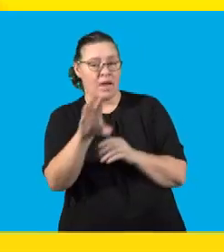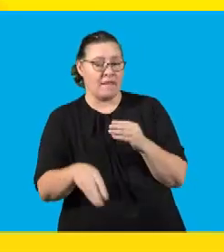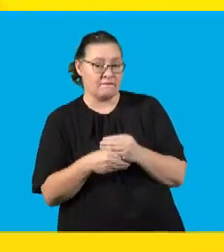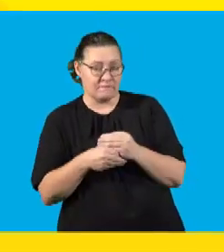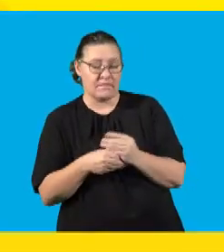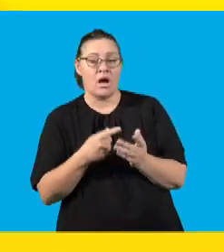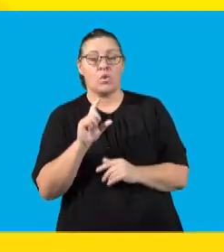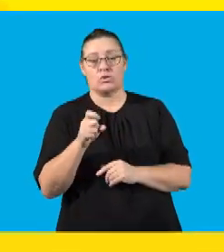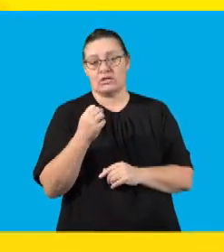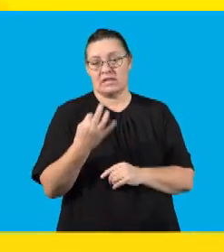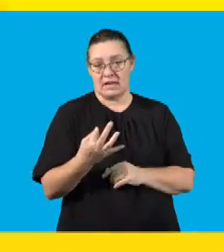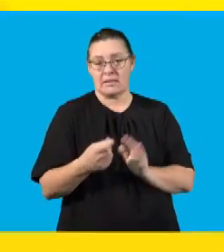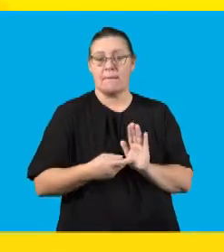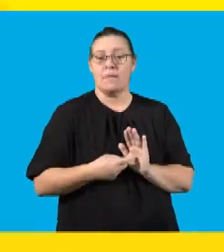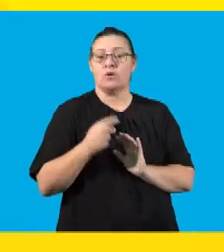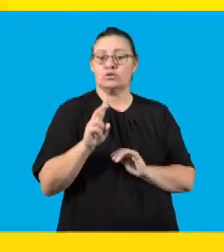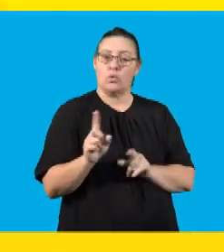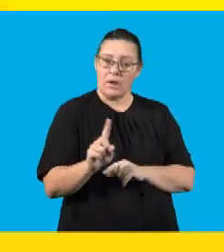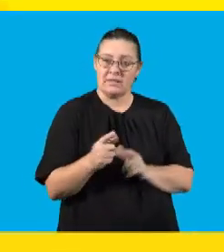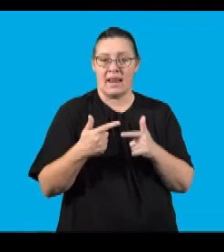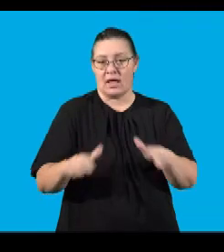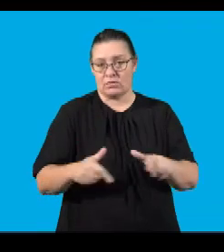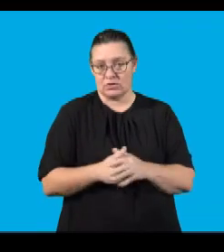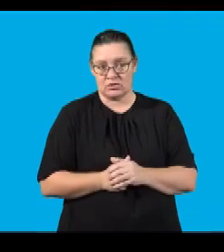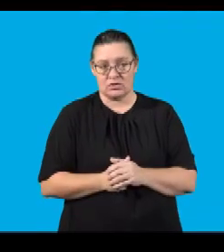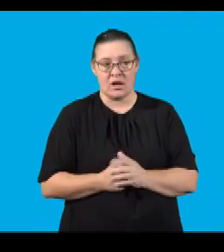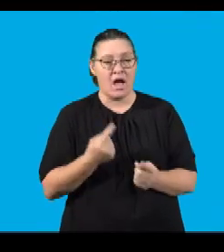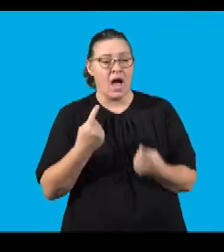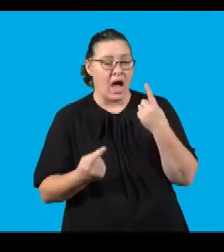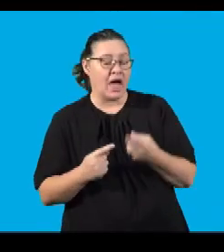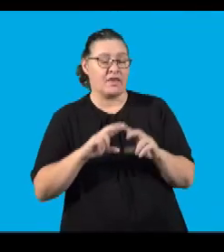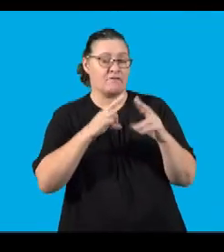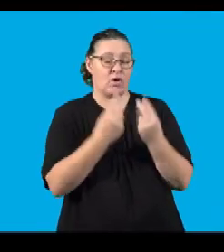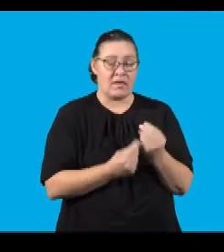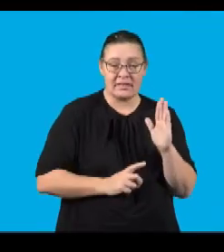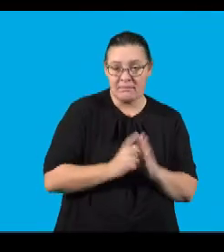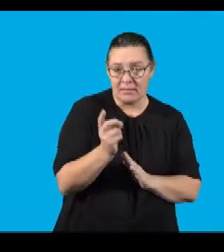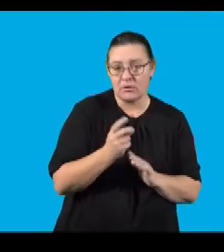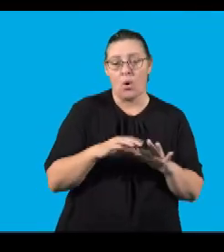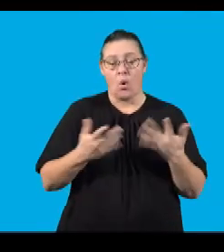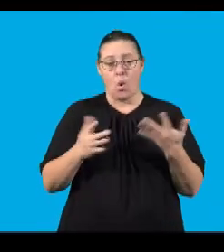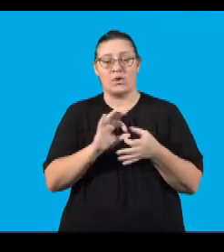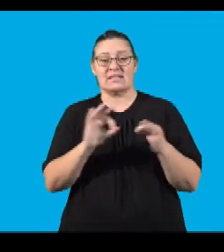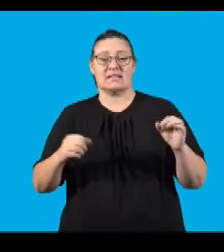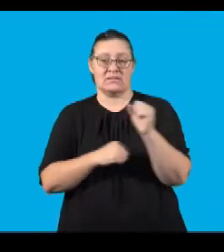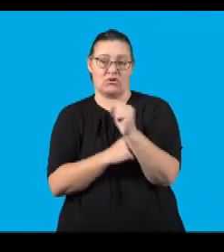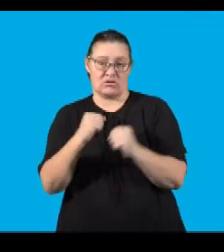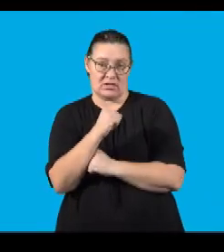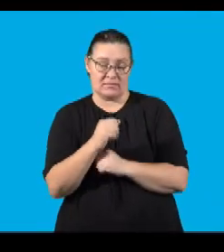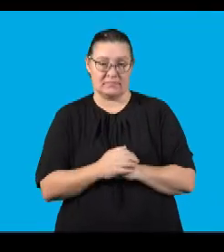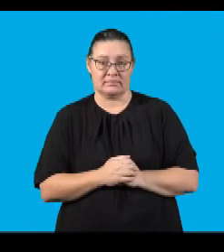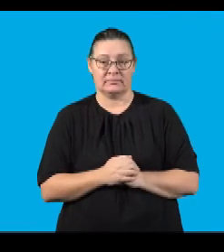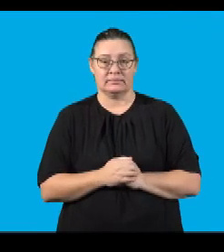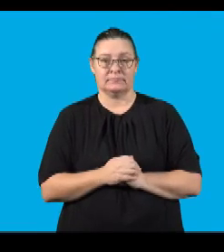in question 3 will be 2 marks on language, so either vocabulary development or sentence structures.